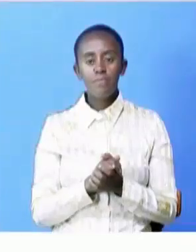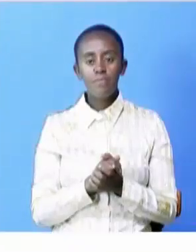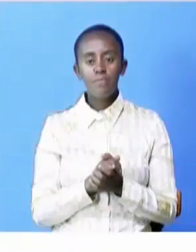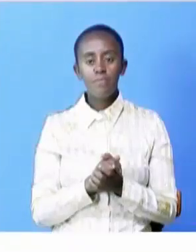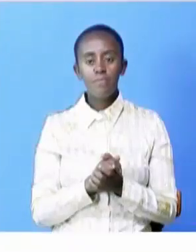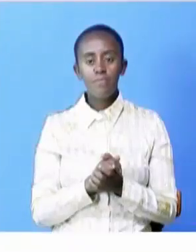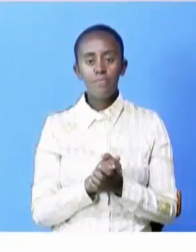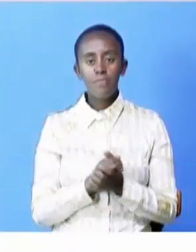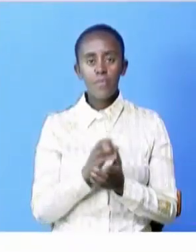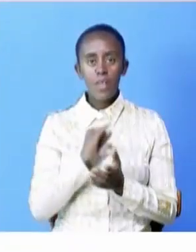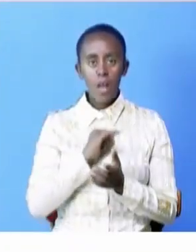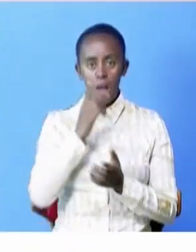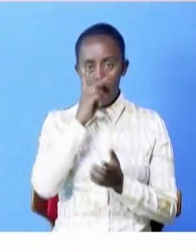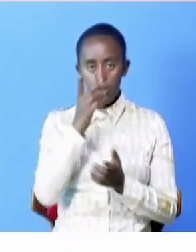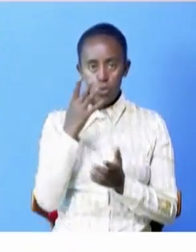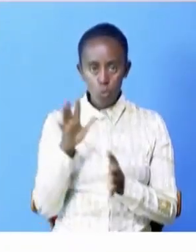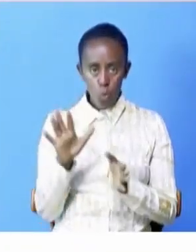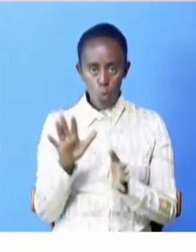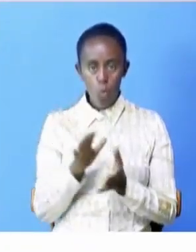I saw